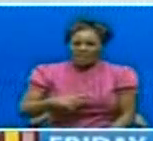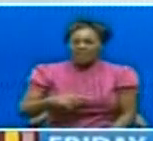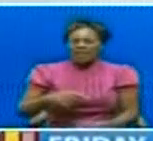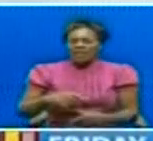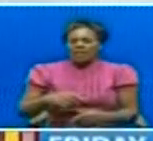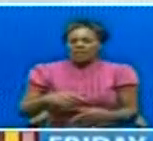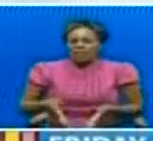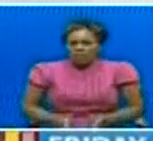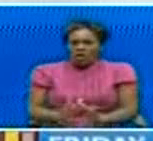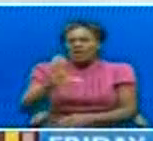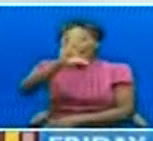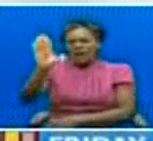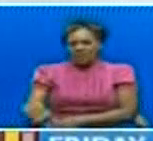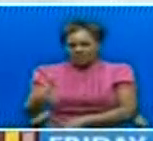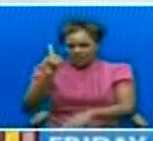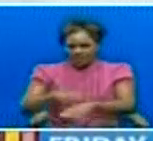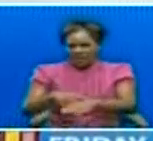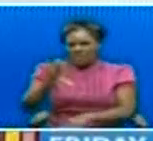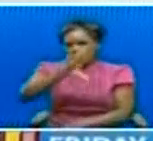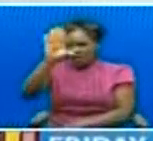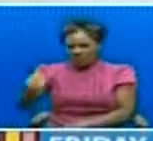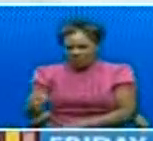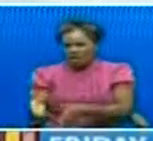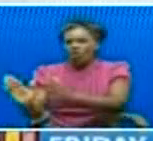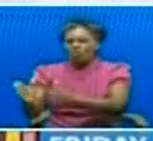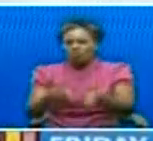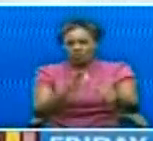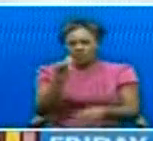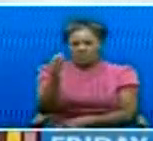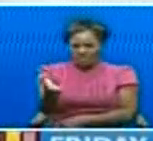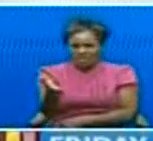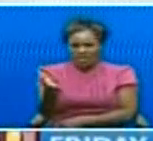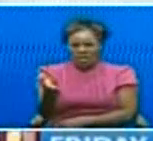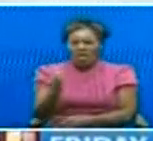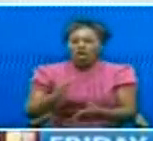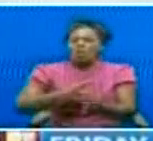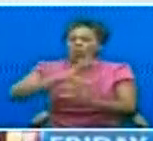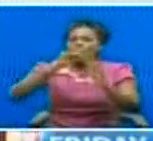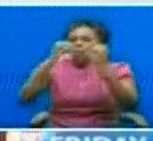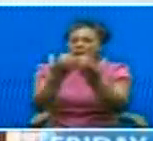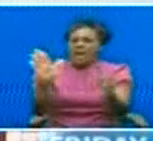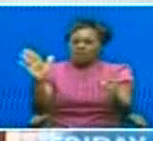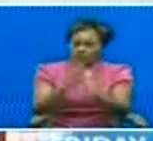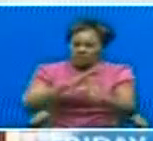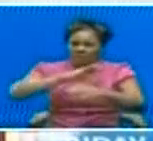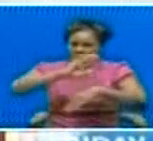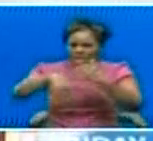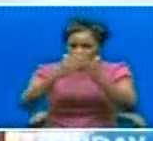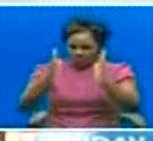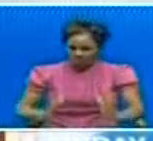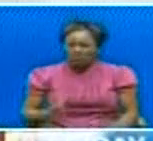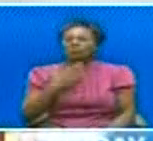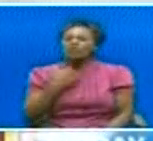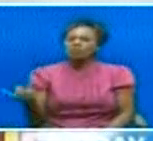this time. This is a time for Africa. The opportunities are there. If you look throughout the world, everyone wants to come do business in